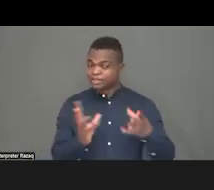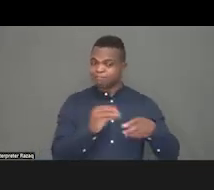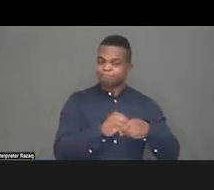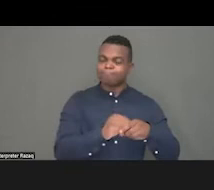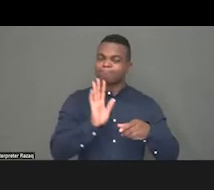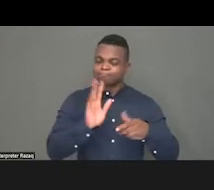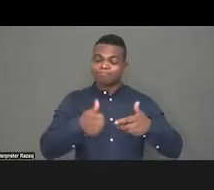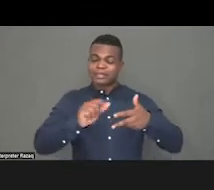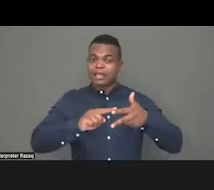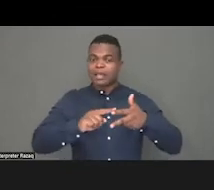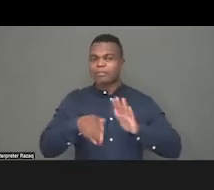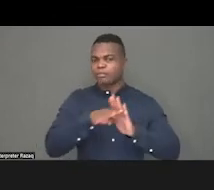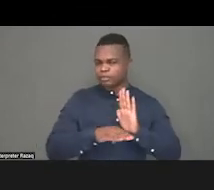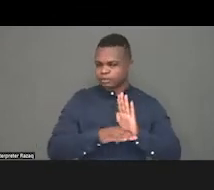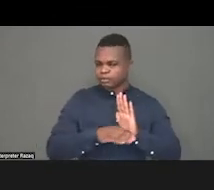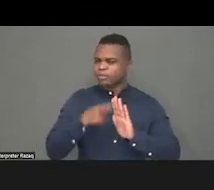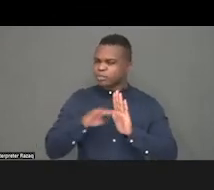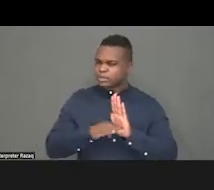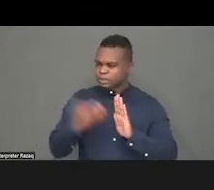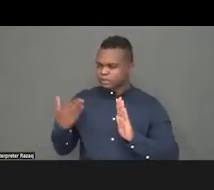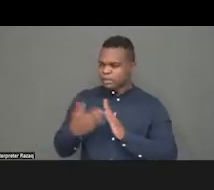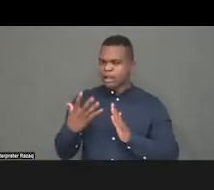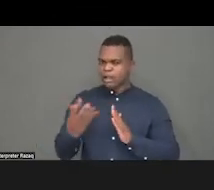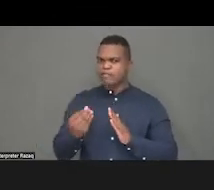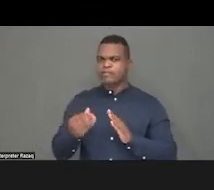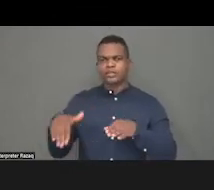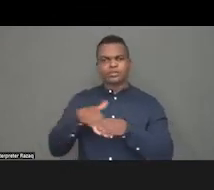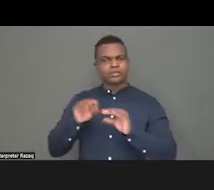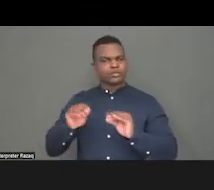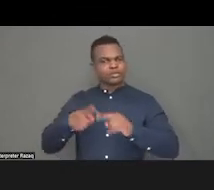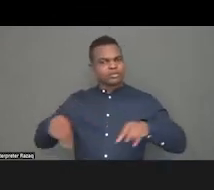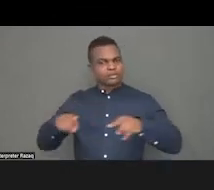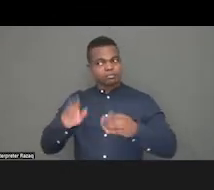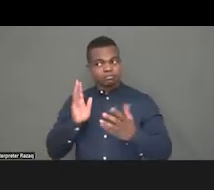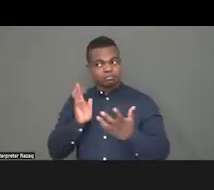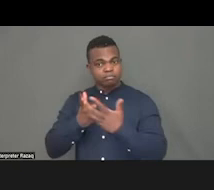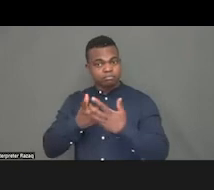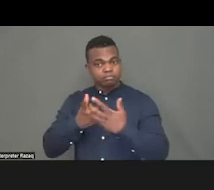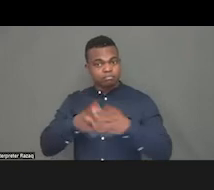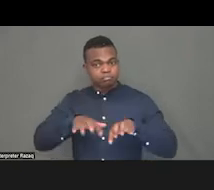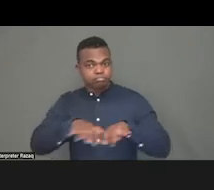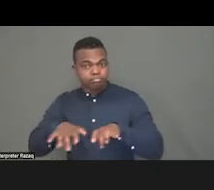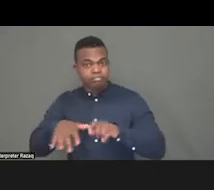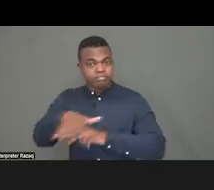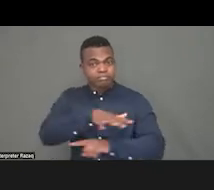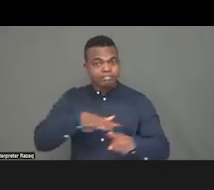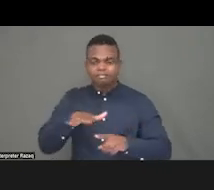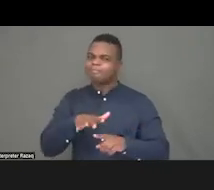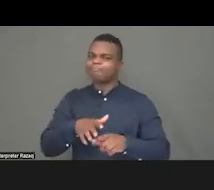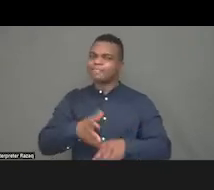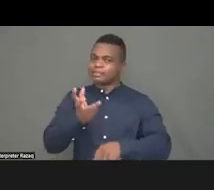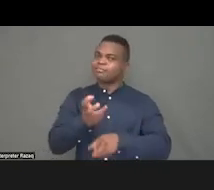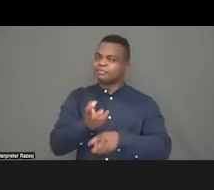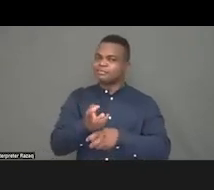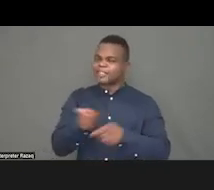areas. Place is crucial. And what we are finding is that because of the way education systems and financing have